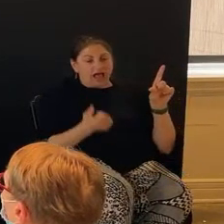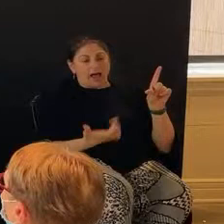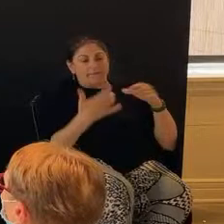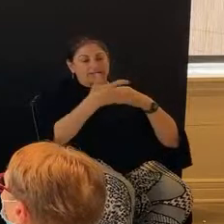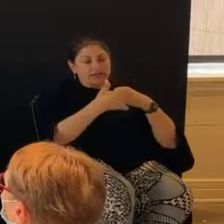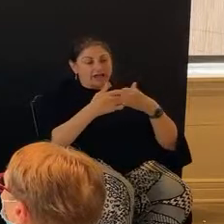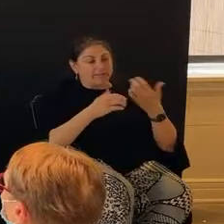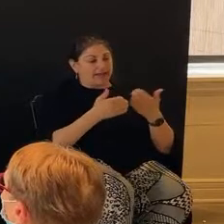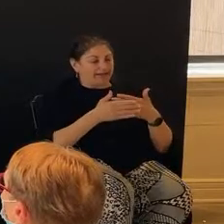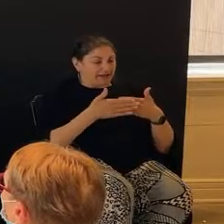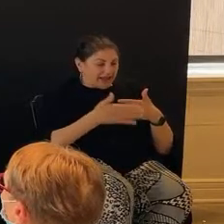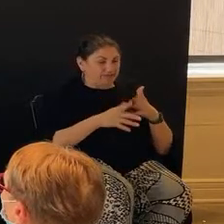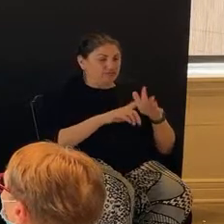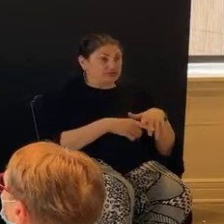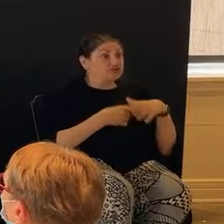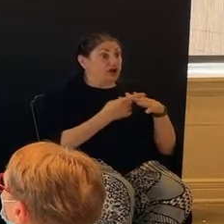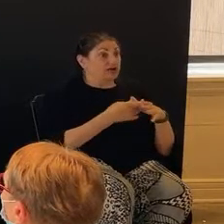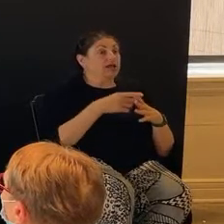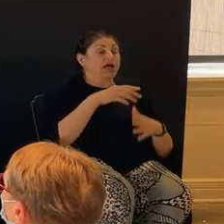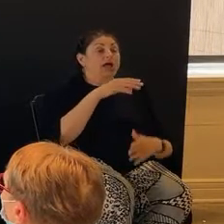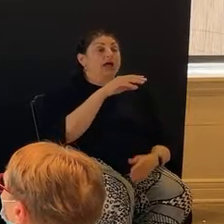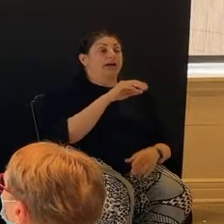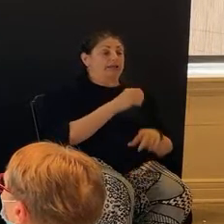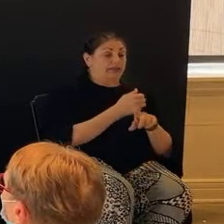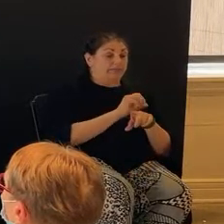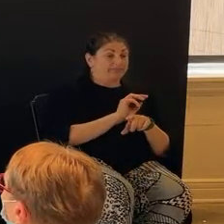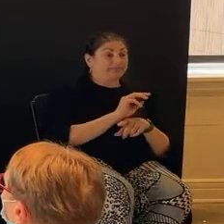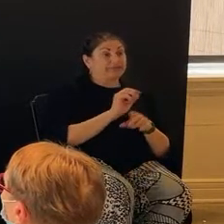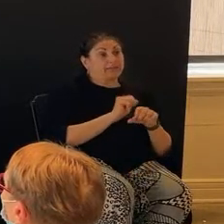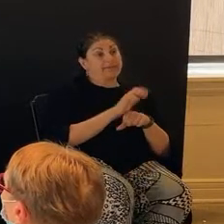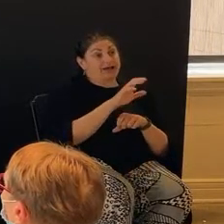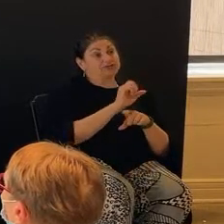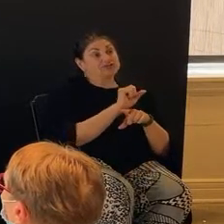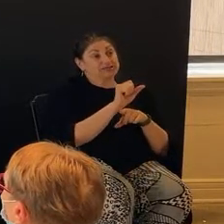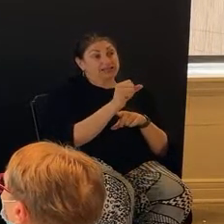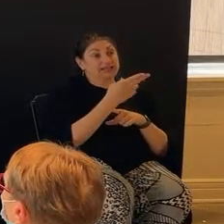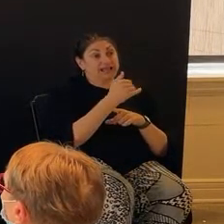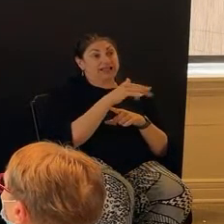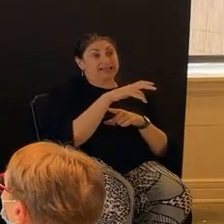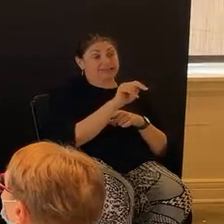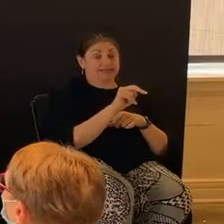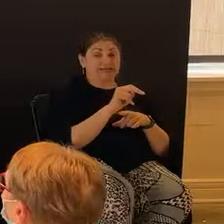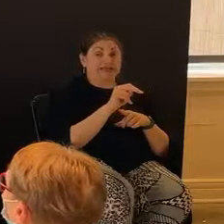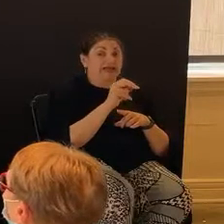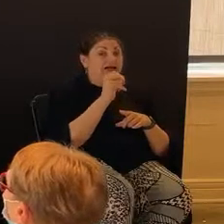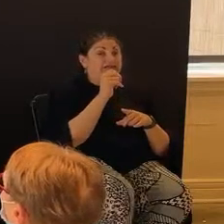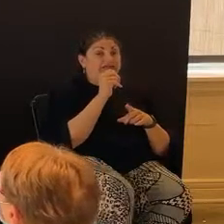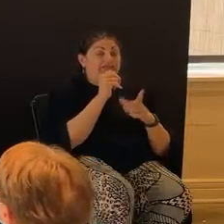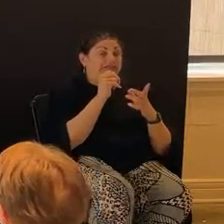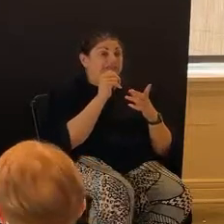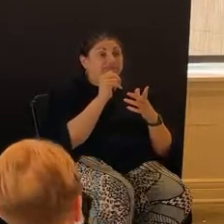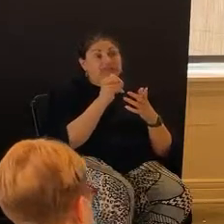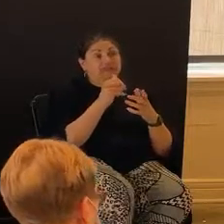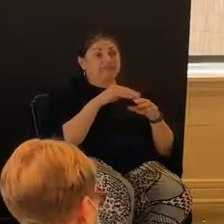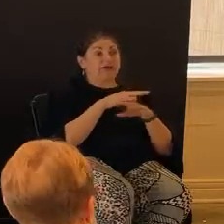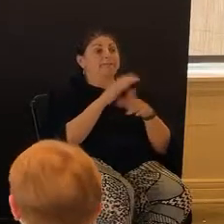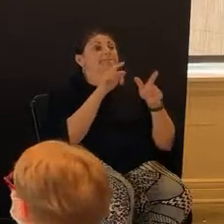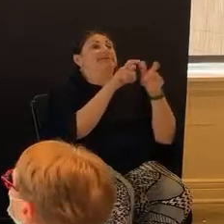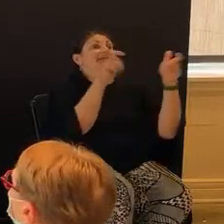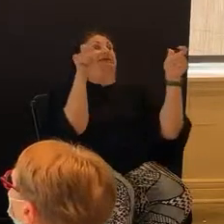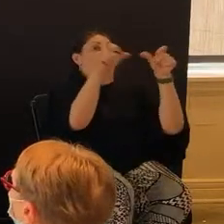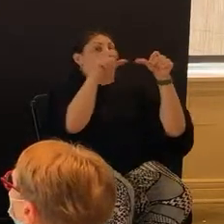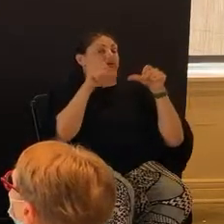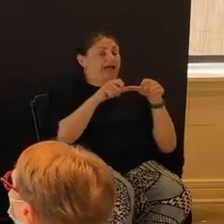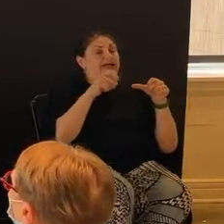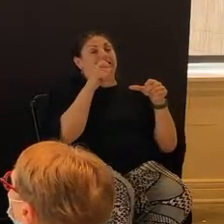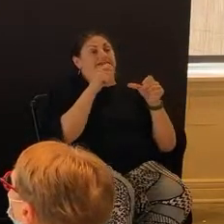St. Helens didn't affect a huge area, and the eruption didn't last very long. And so also in, you